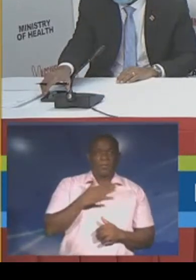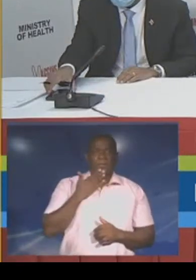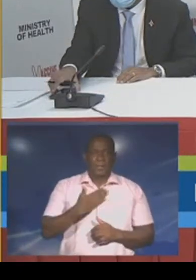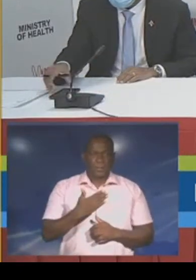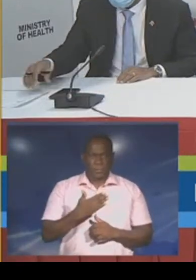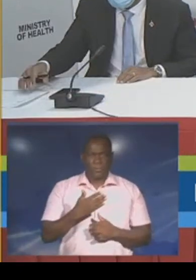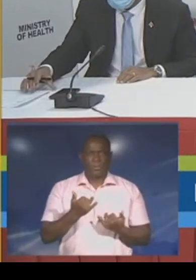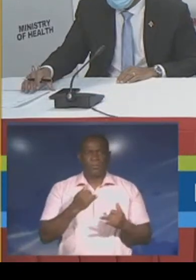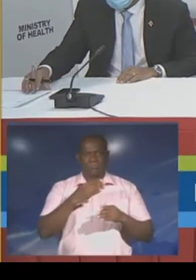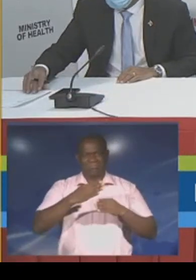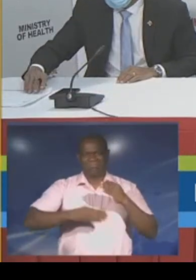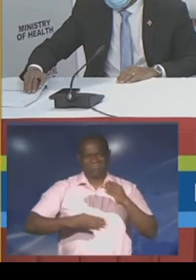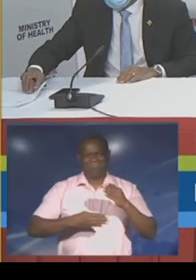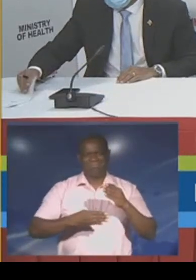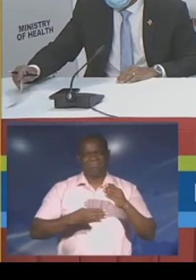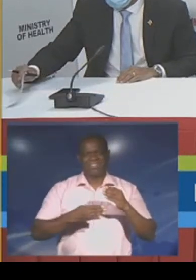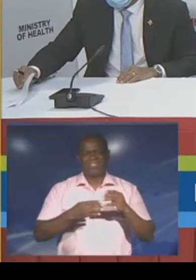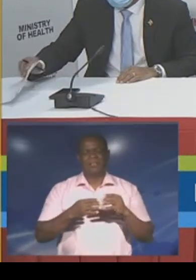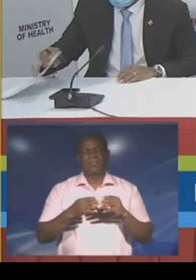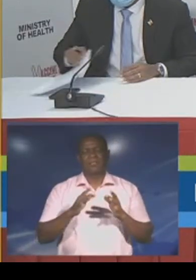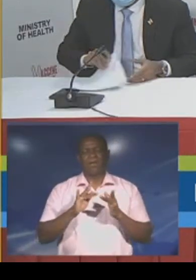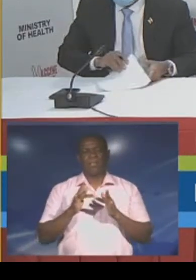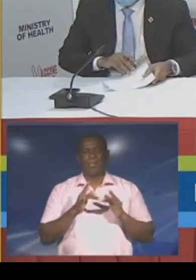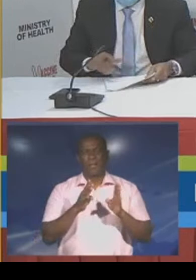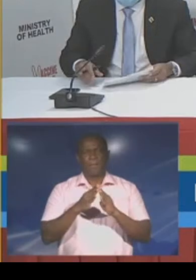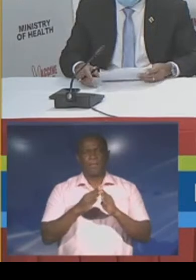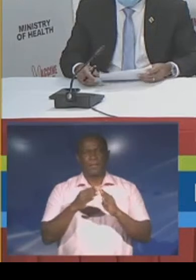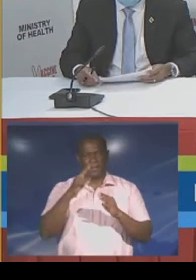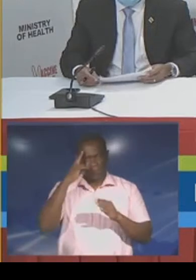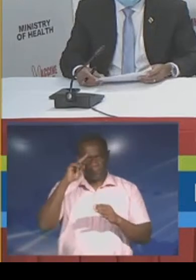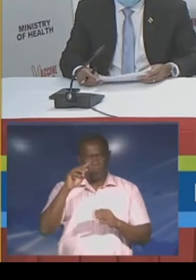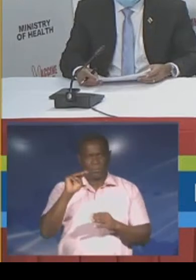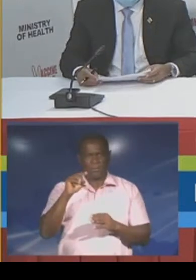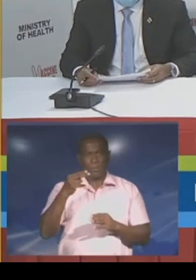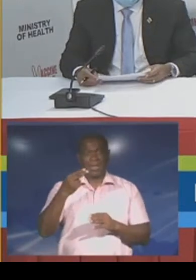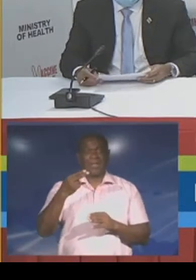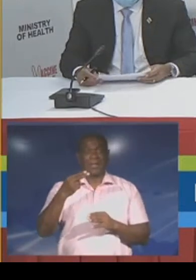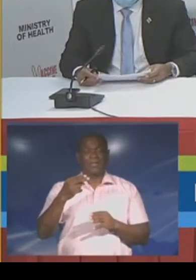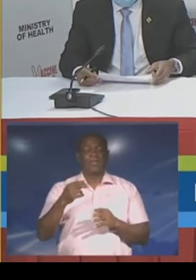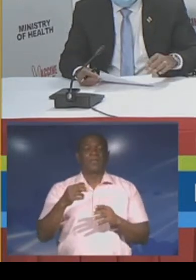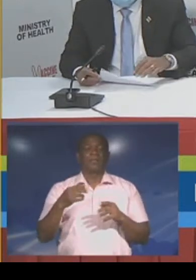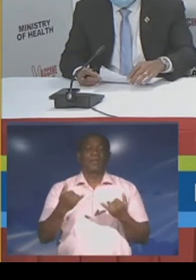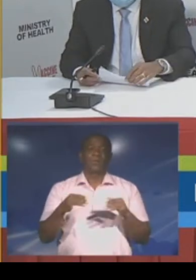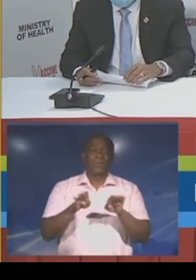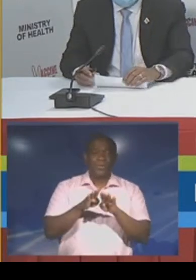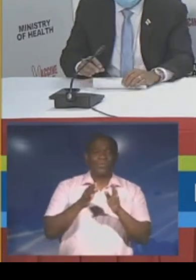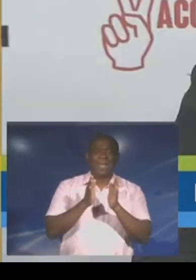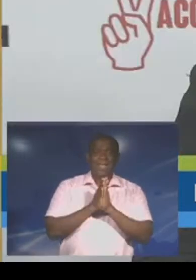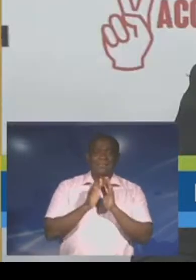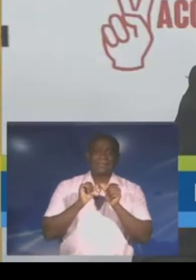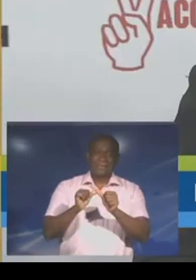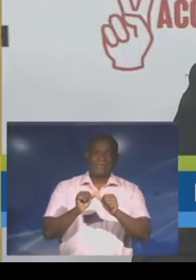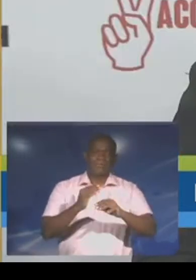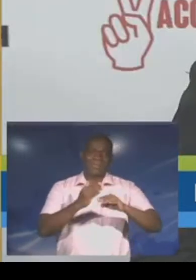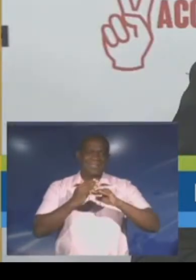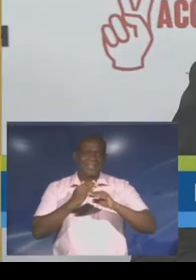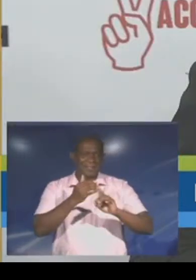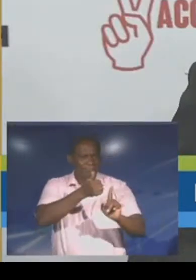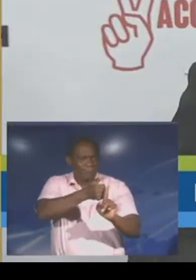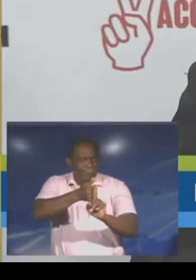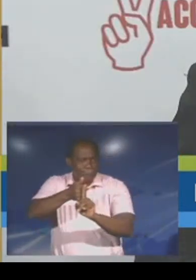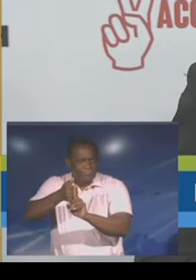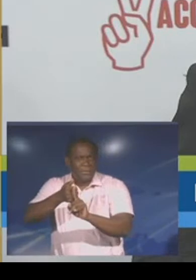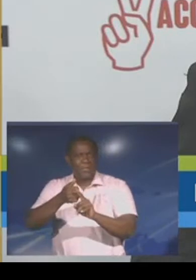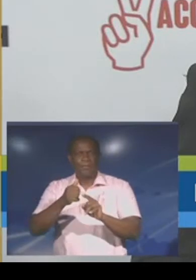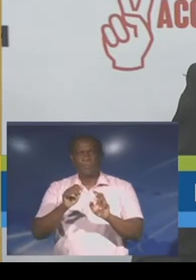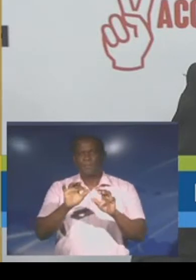We have come to the end of today's media conference. And as we close, we ask that you please continue to protect yourself and your loved ones. We want